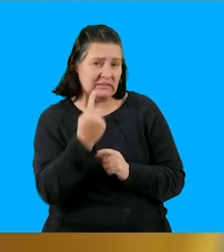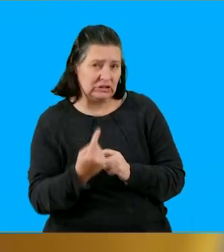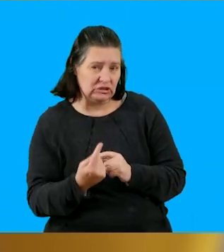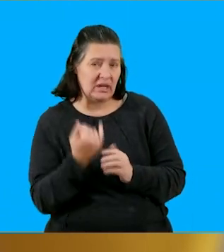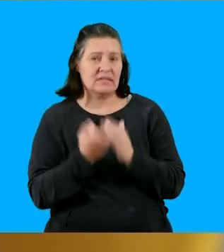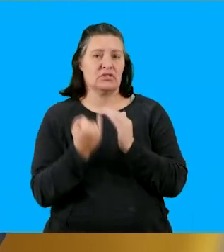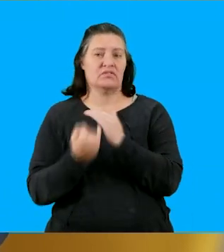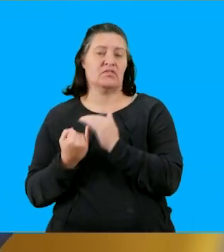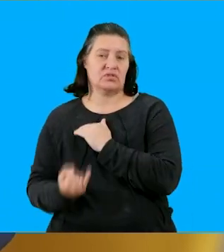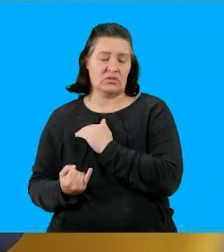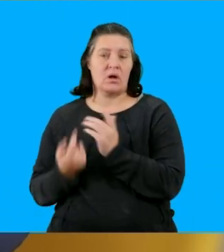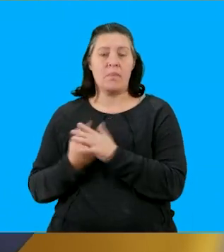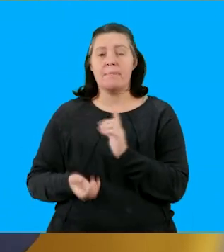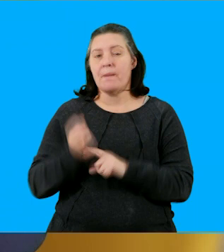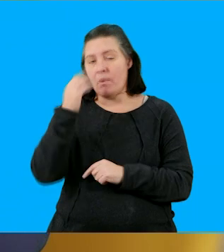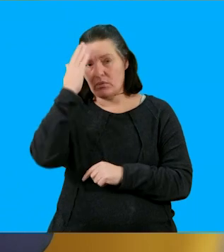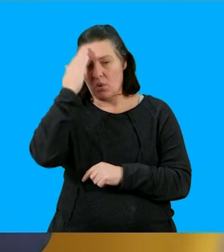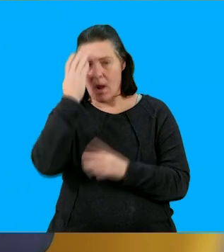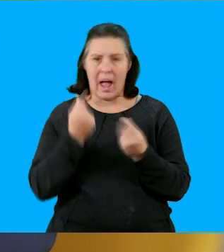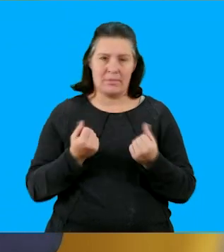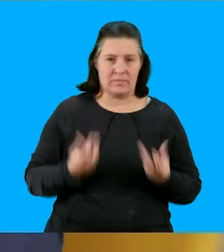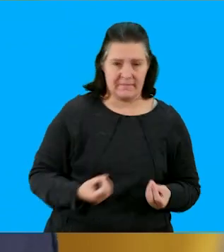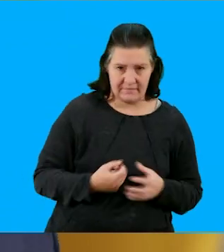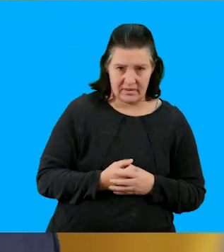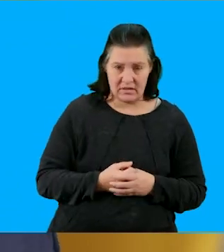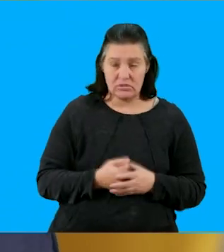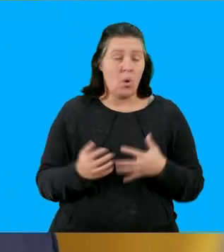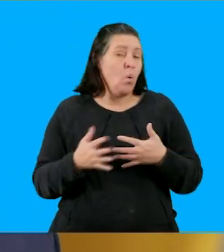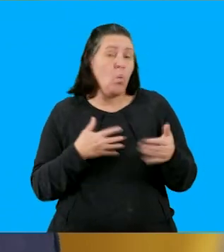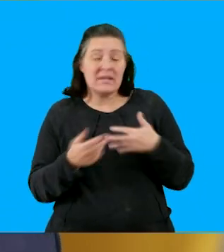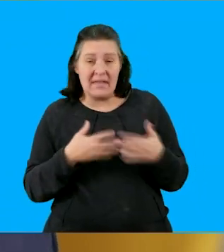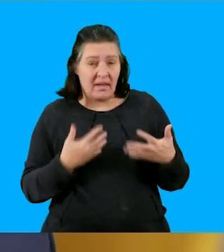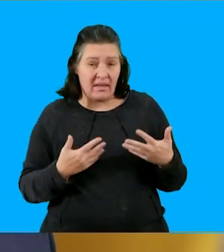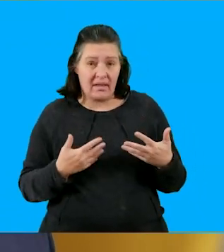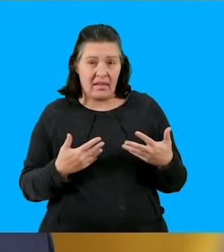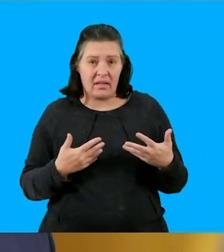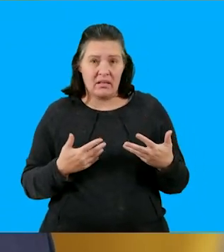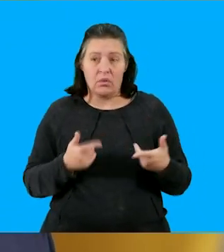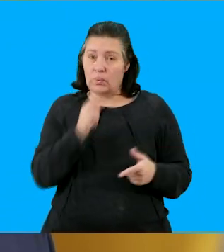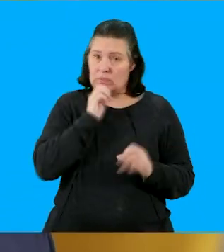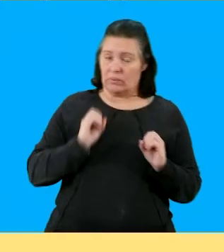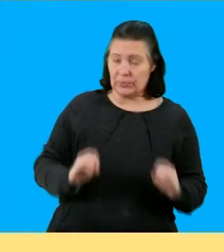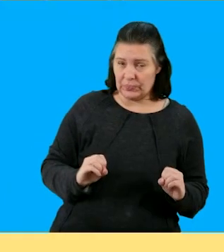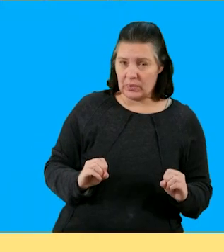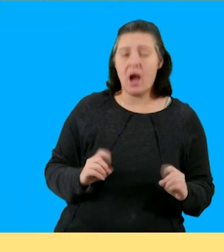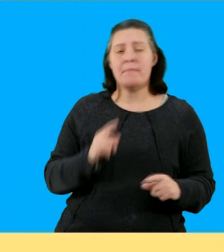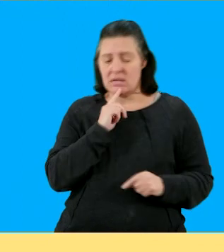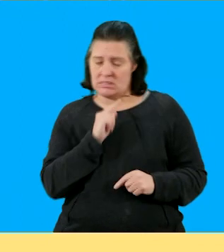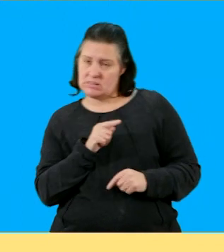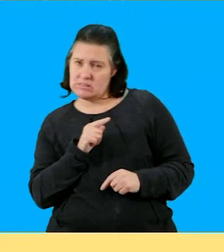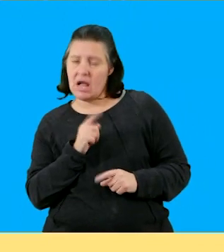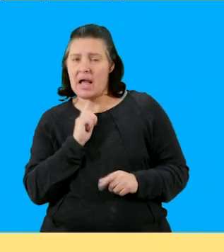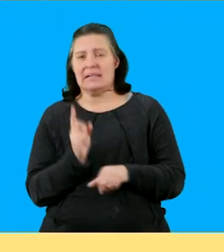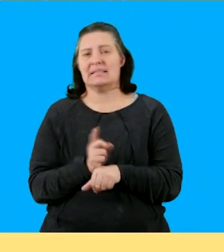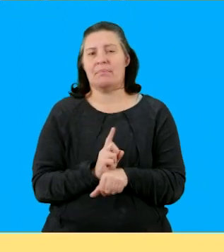every item individually, then we get to know how much we have. Therefore, whatever that will not be used will be